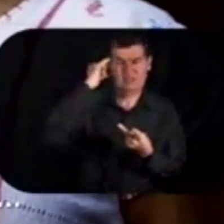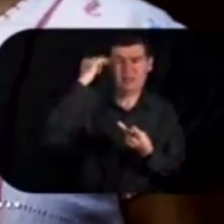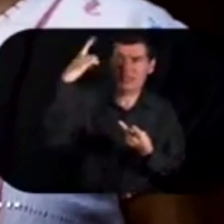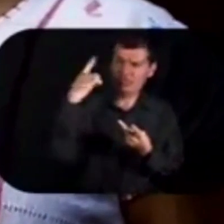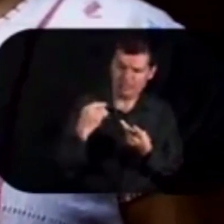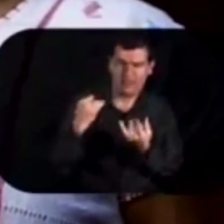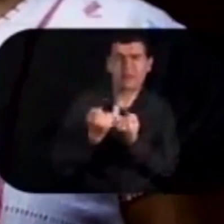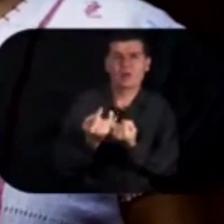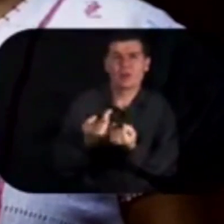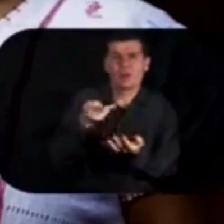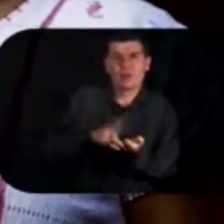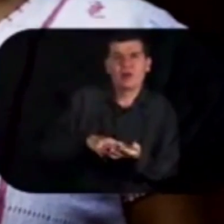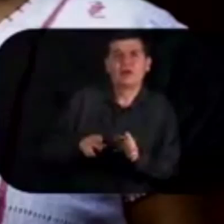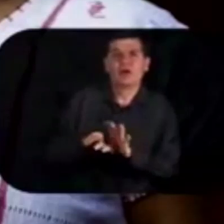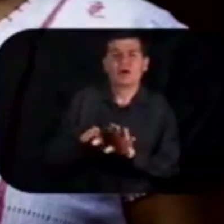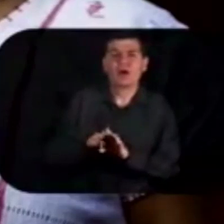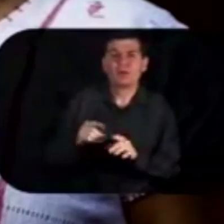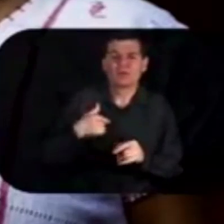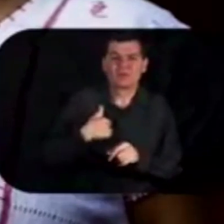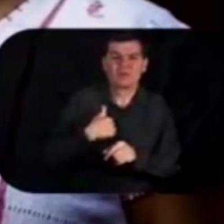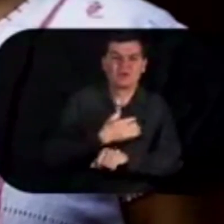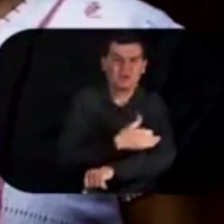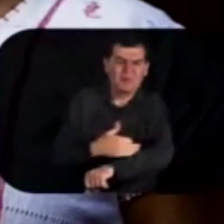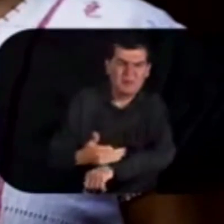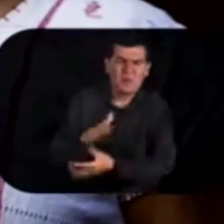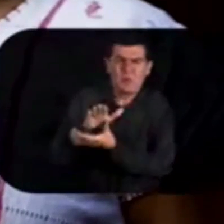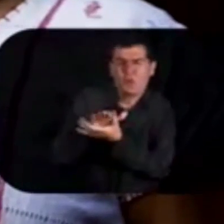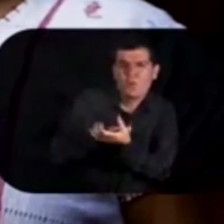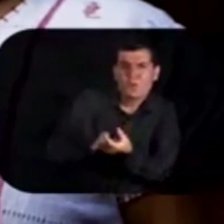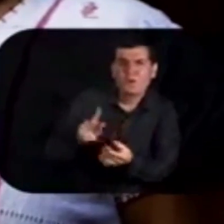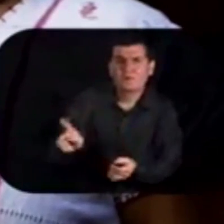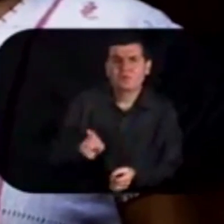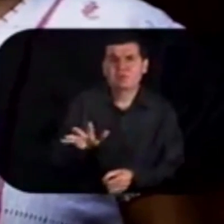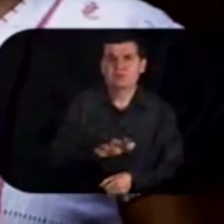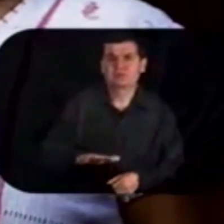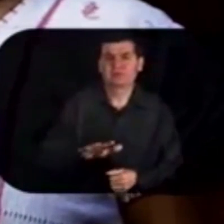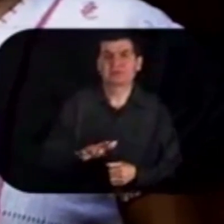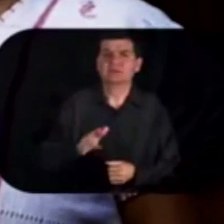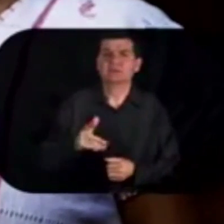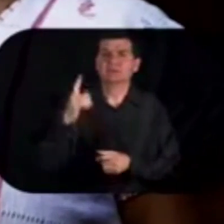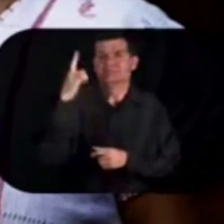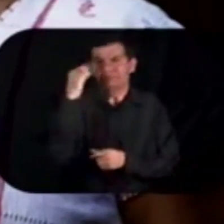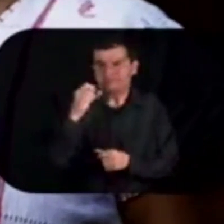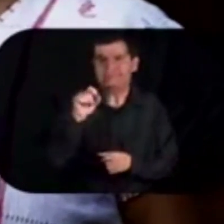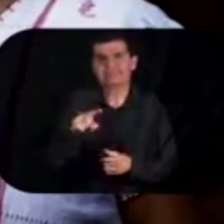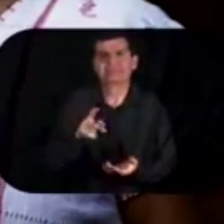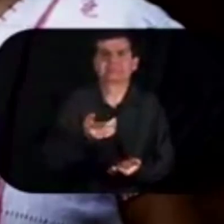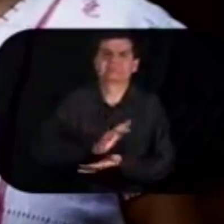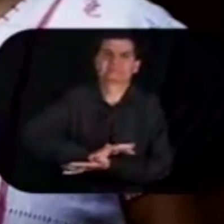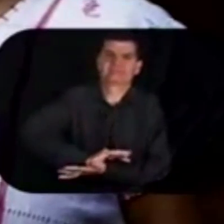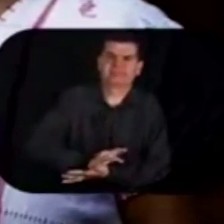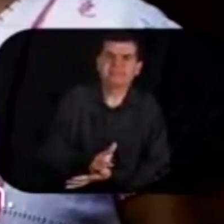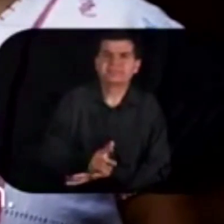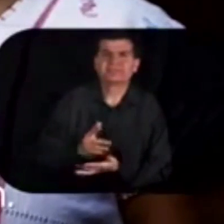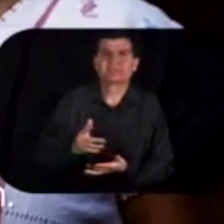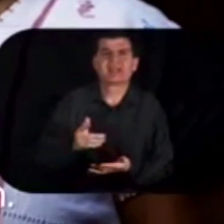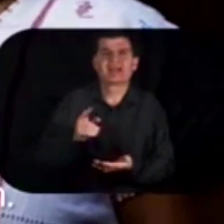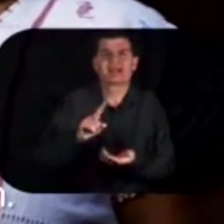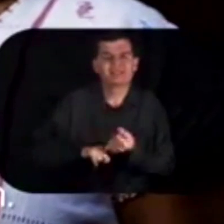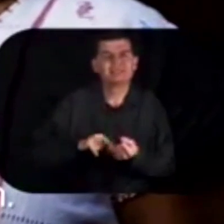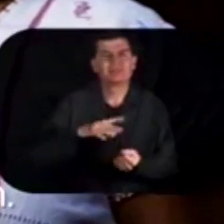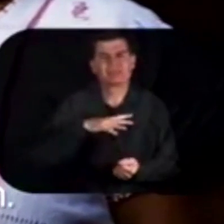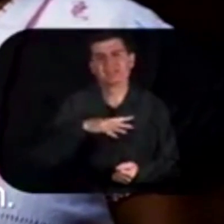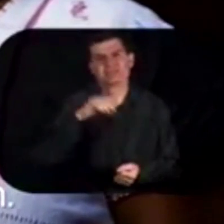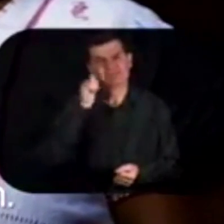I'm indigenous, and also because I belong to a family that lives in a community.